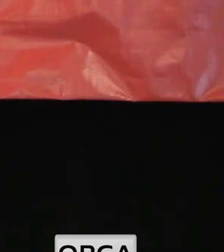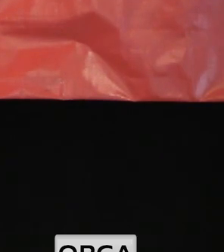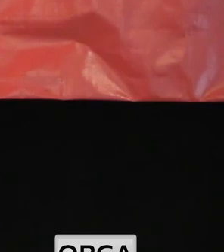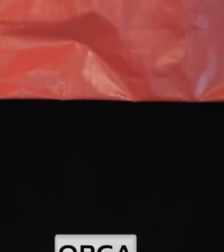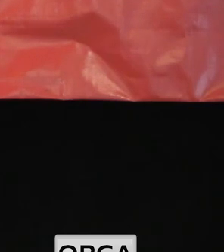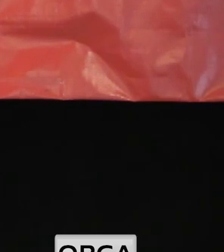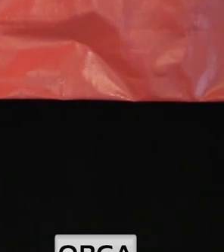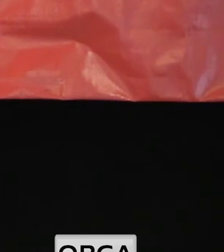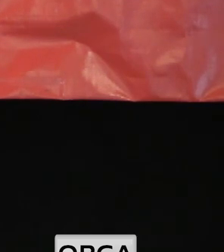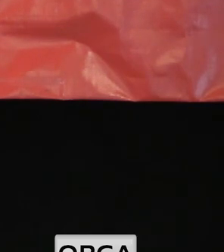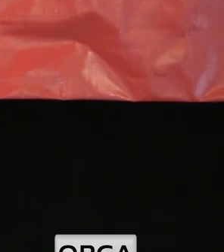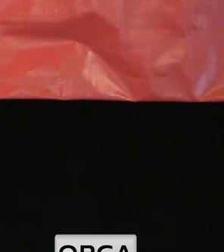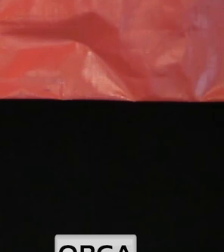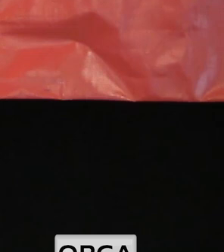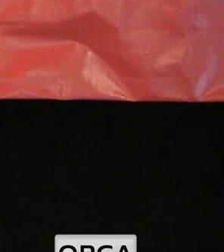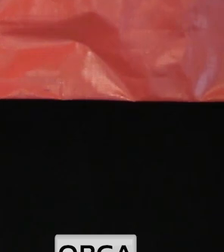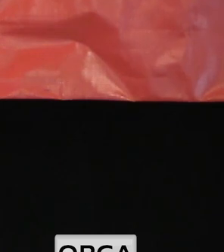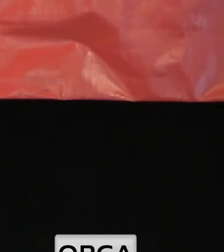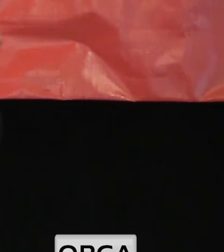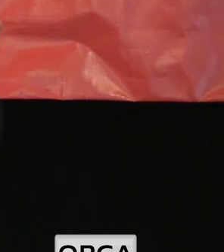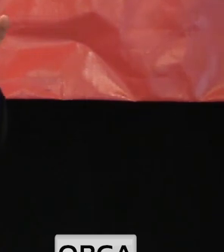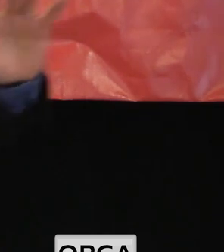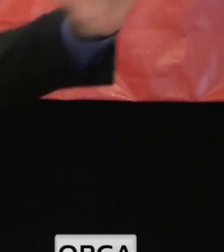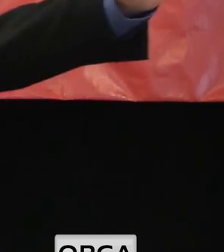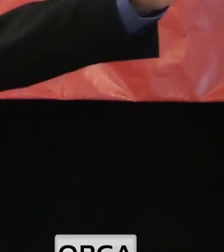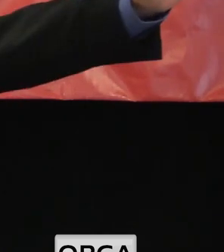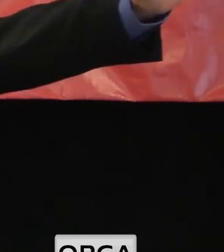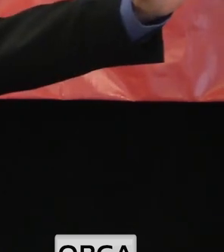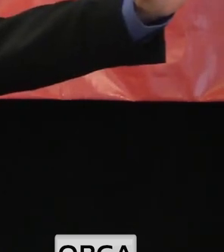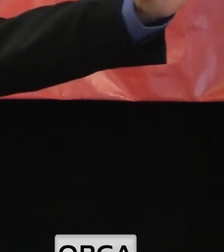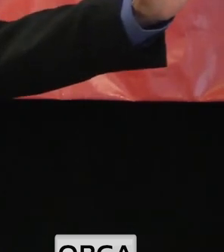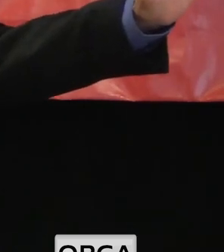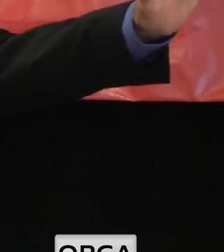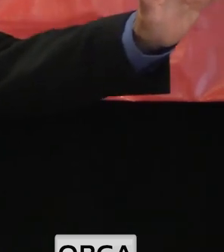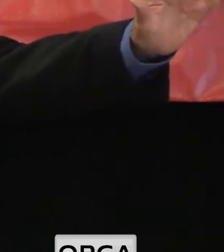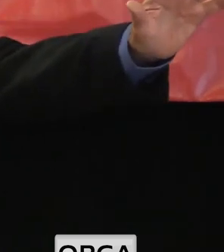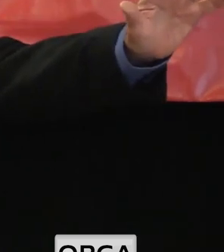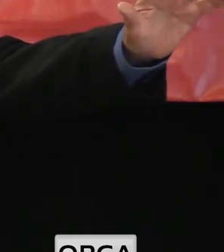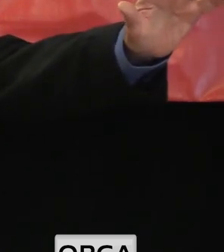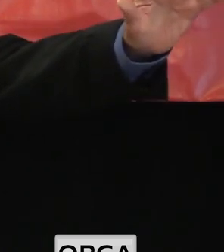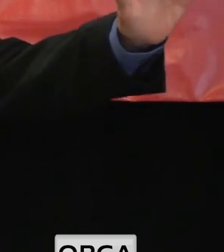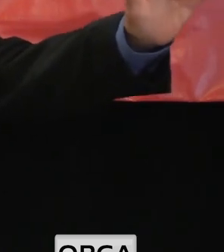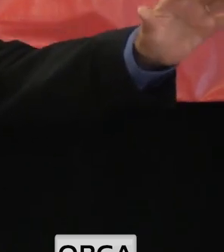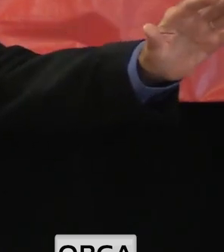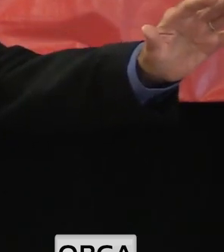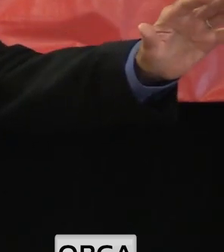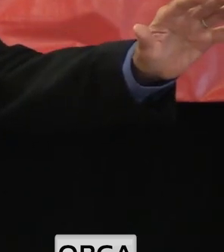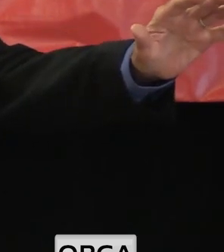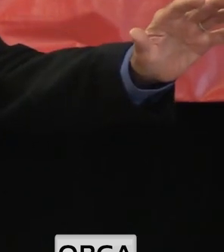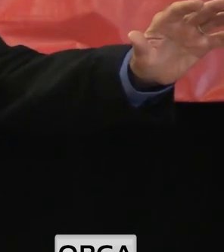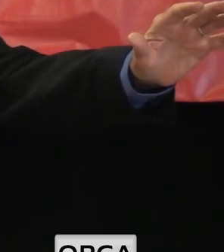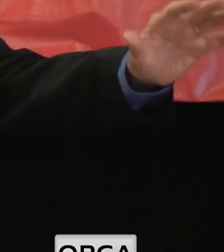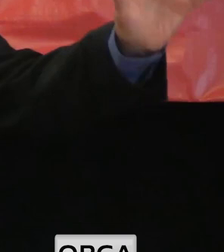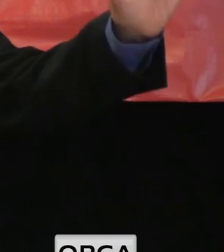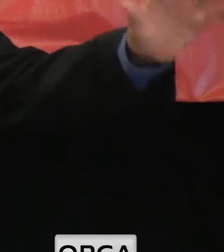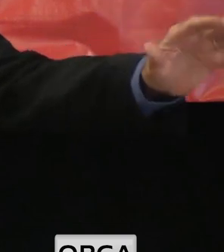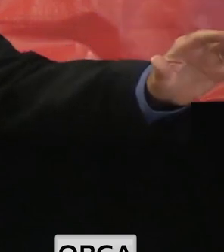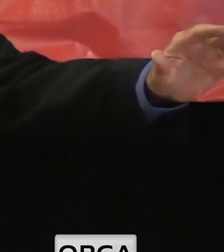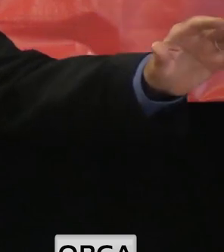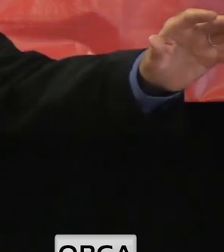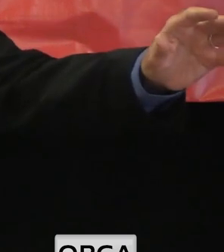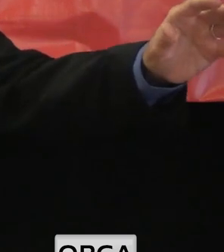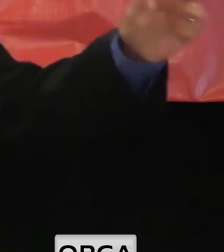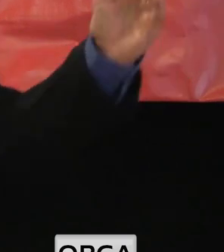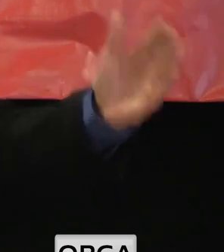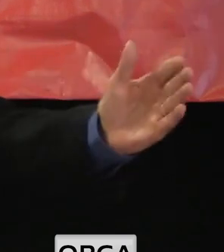after a president is elected, can send a signal throughout the land to Washington that it's